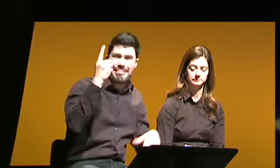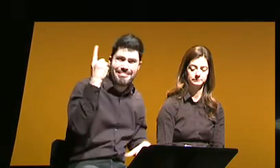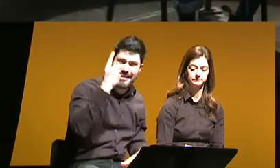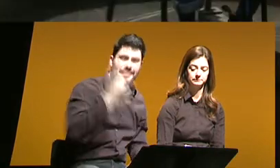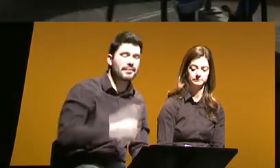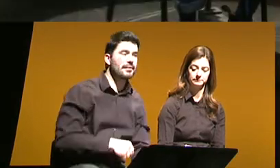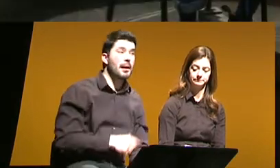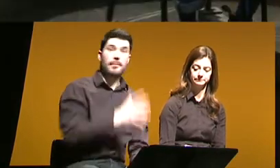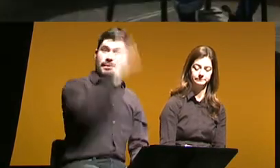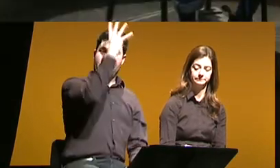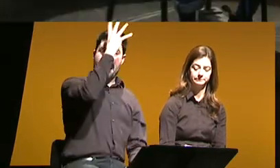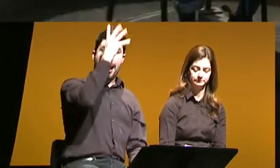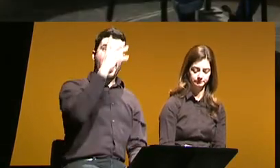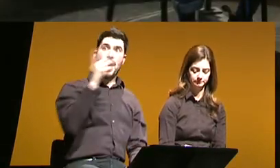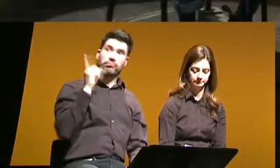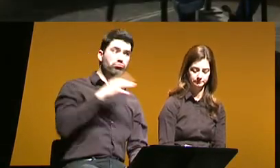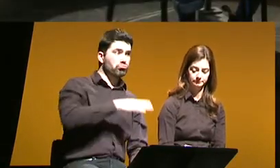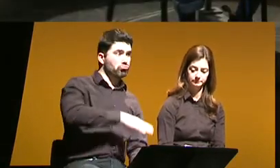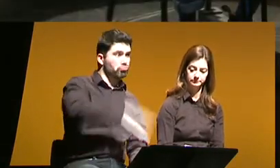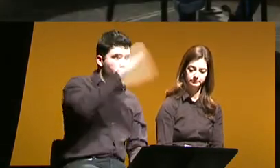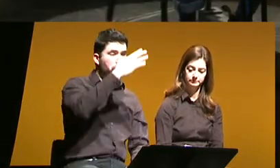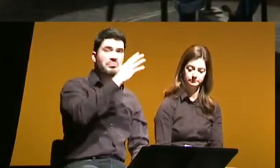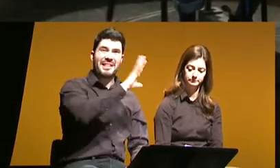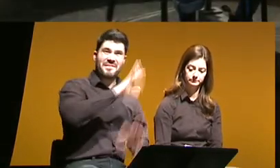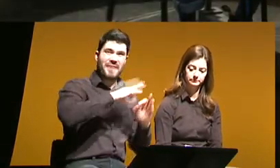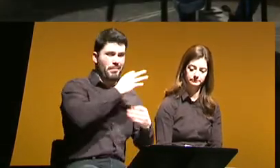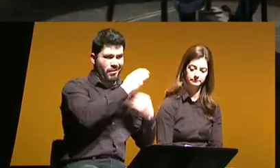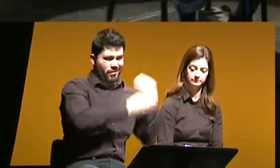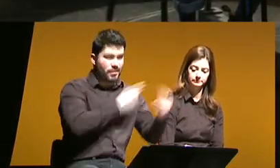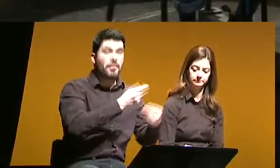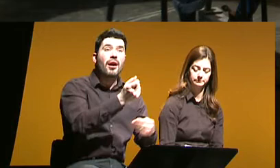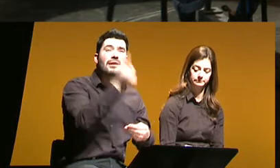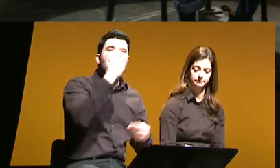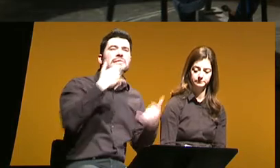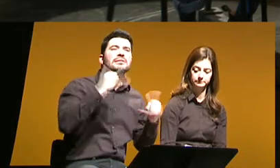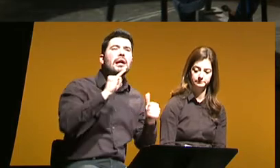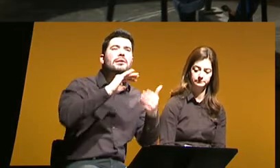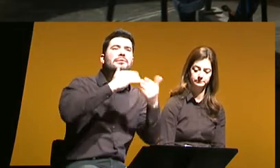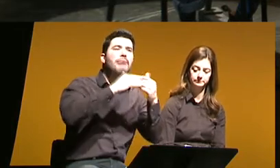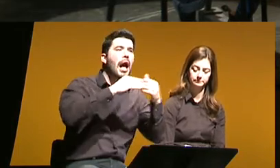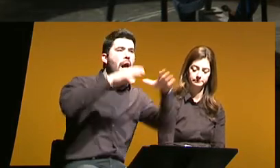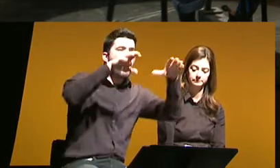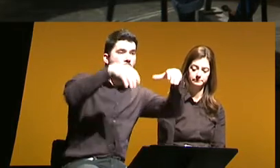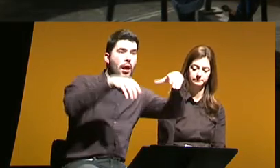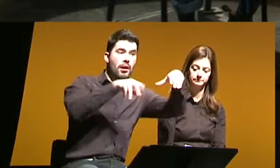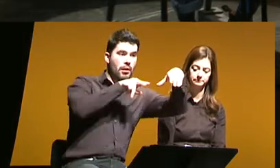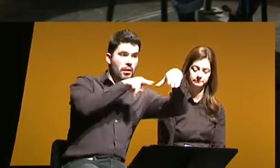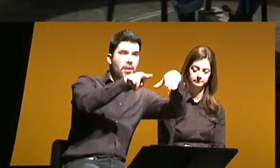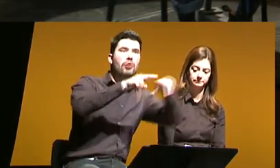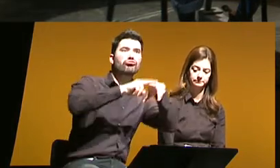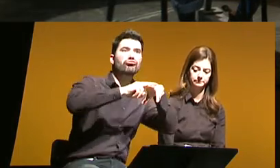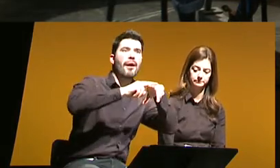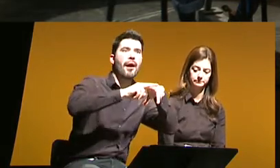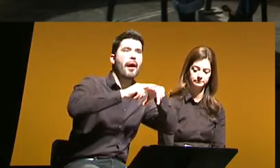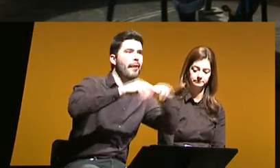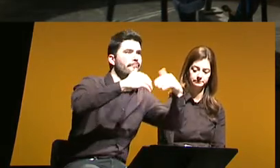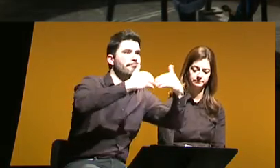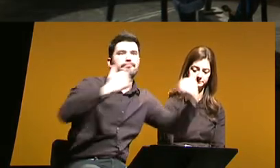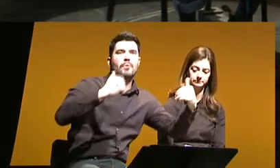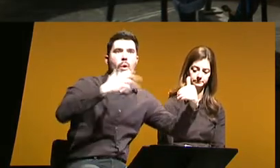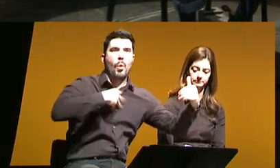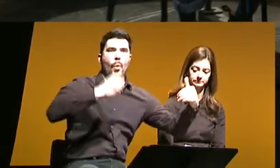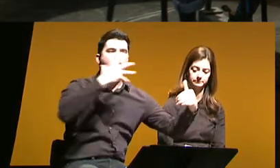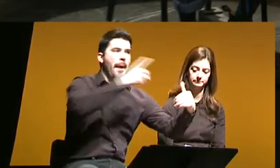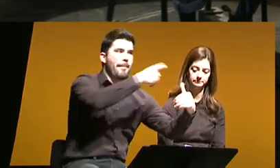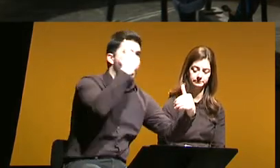where my father's roots are. To this day, railroad tracks divide the white part of town from the black part of town. The